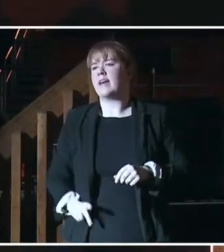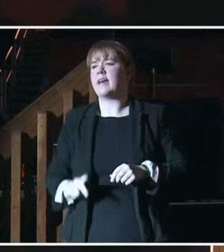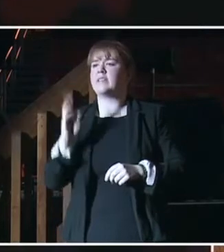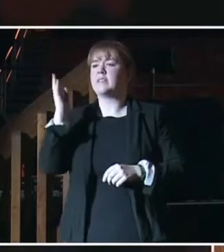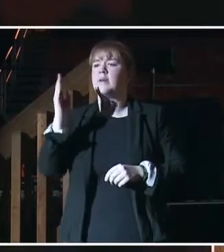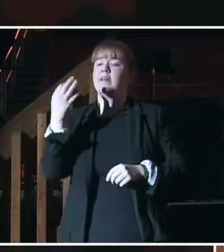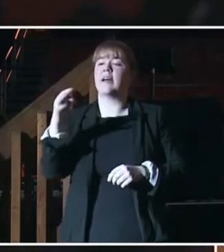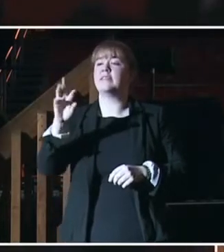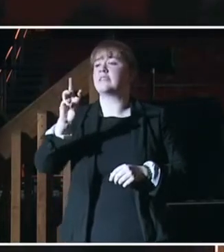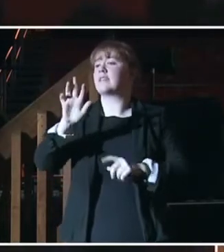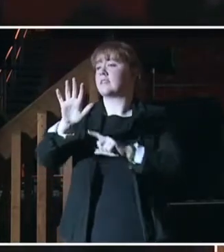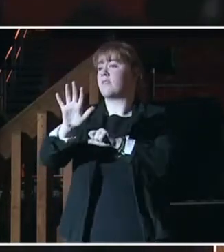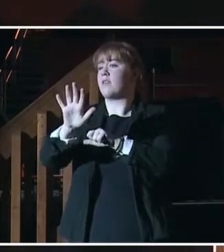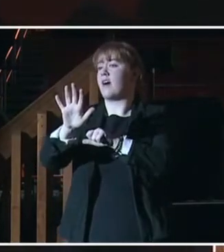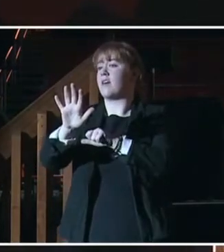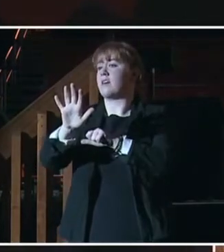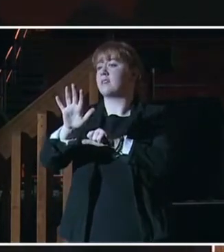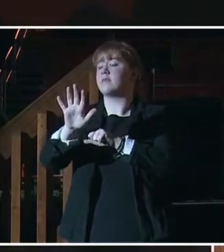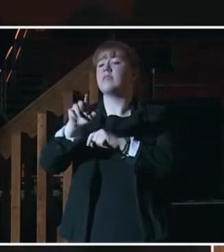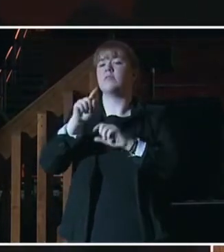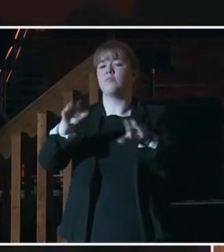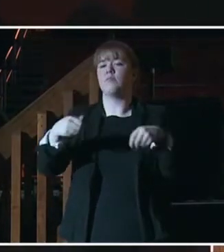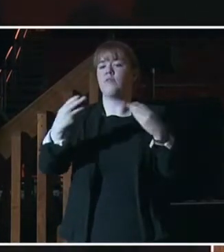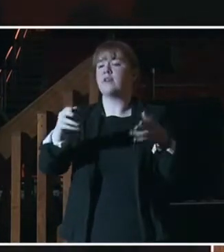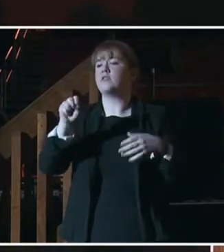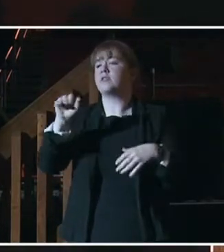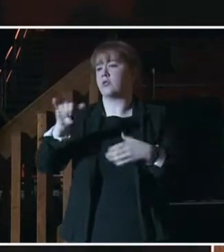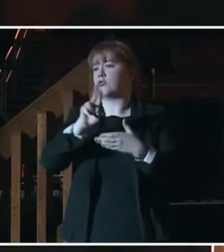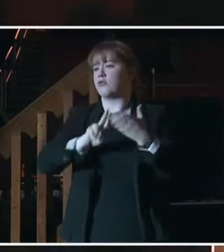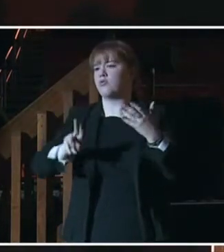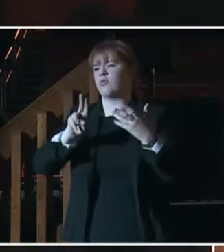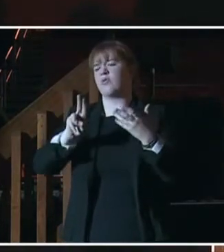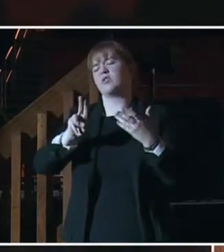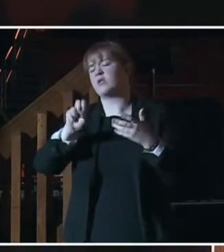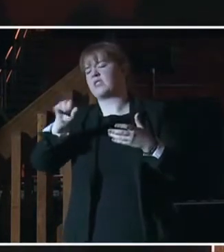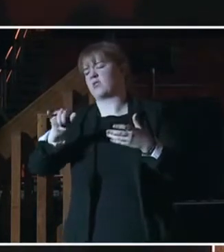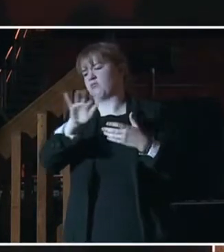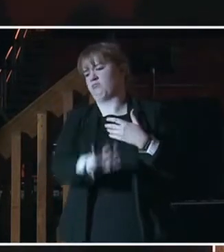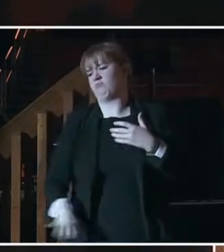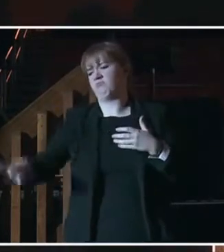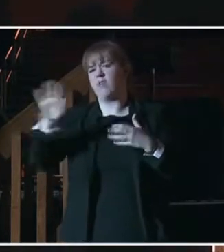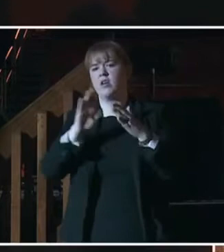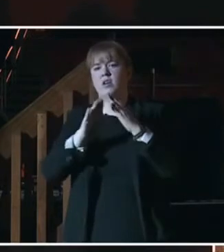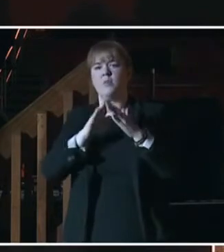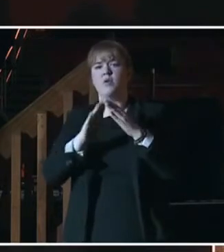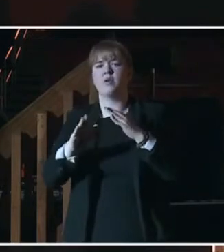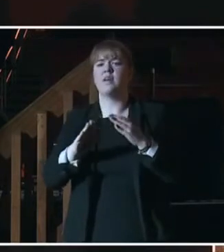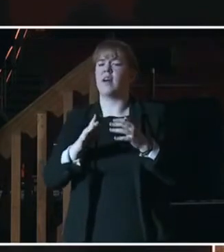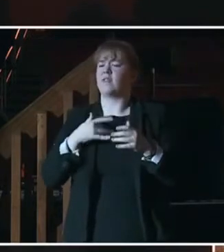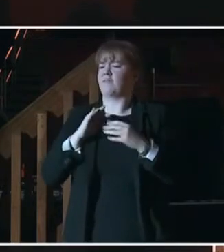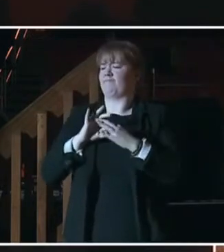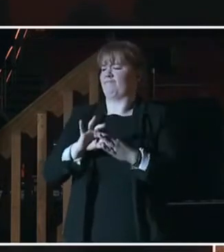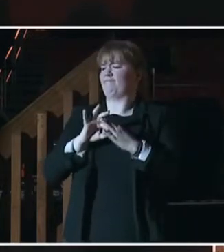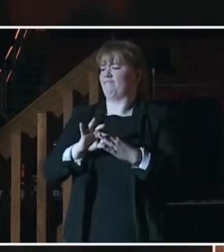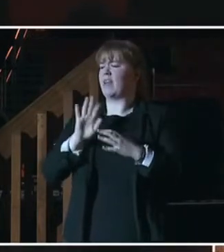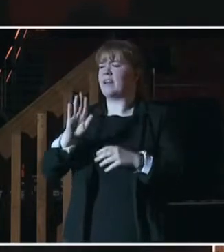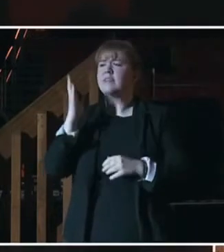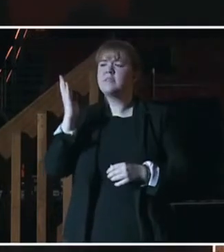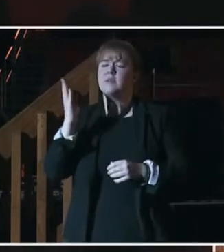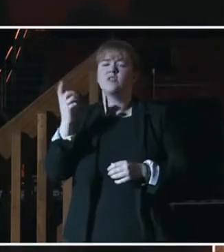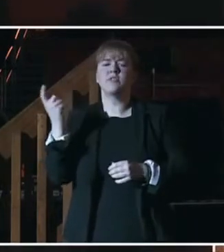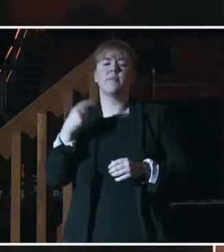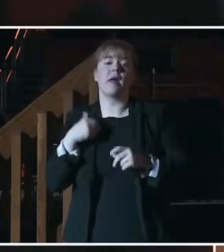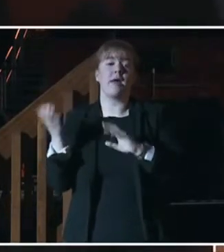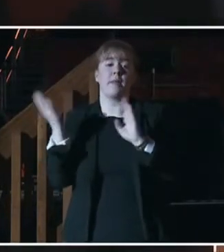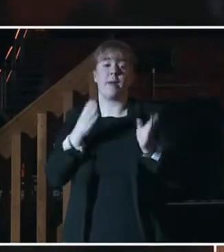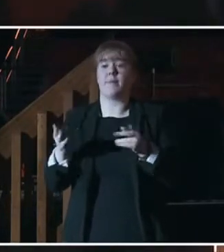delivered to the Syracuse community. And one of the things that is really resonating with me is something that I plan